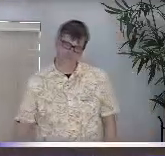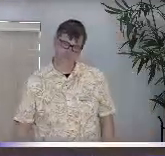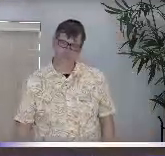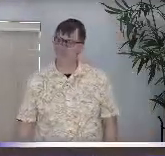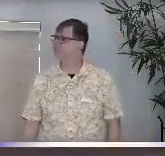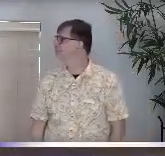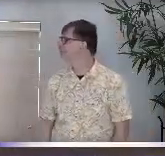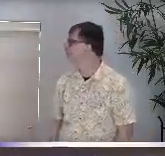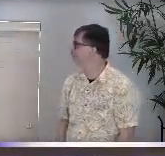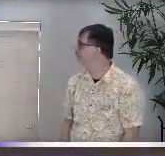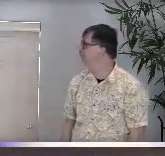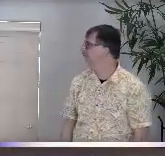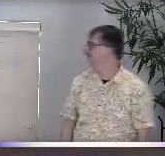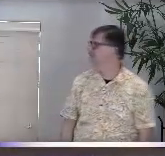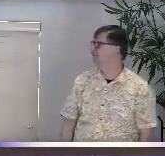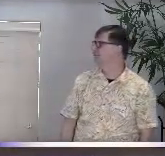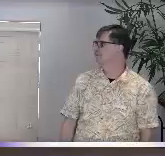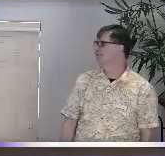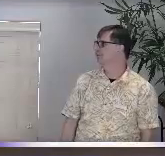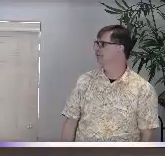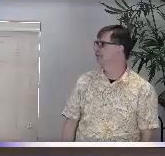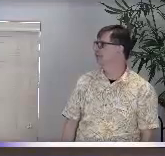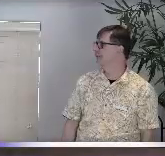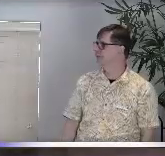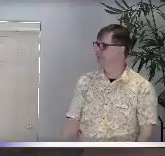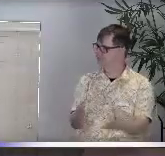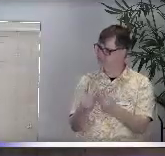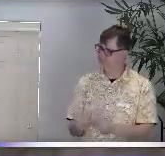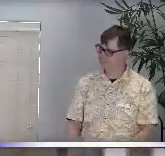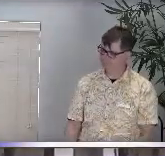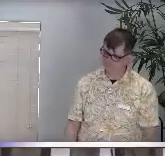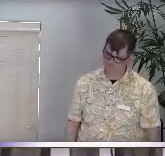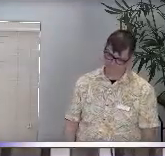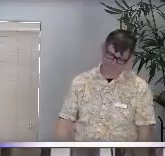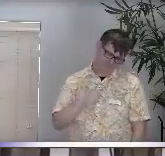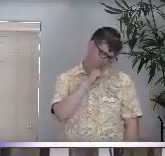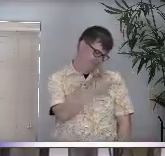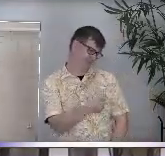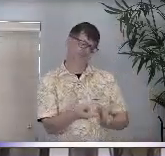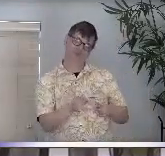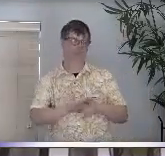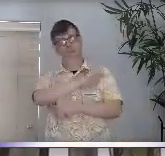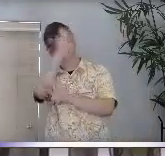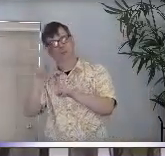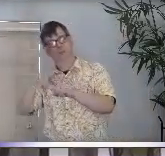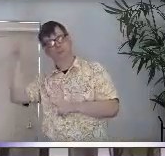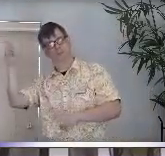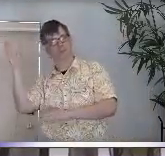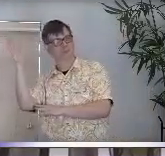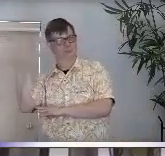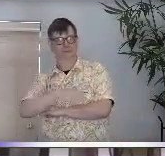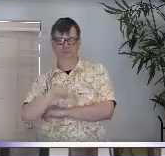my installation. That's my imitation of her. And she was like, all right, but you better ask for some Sundays off.